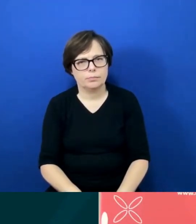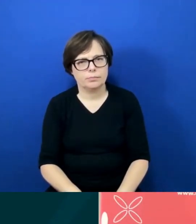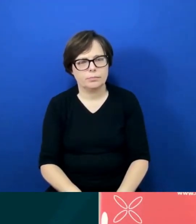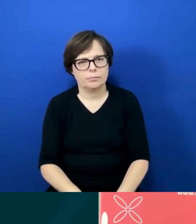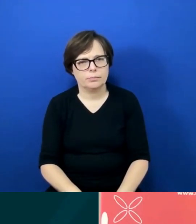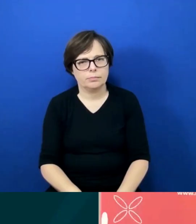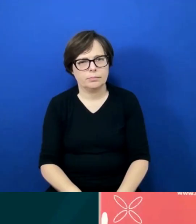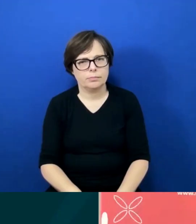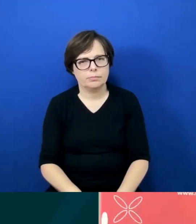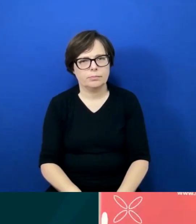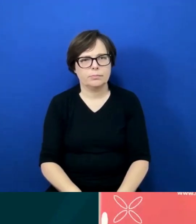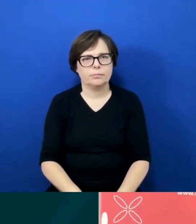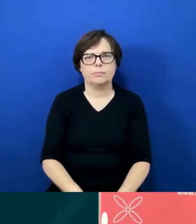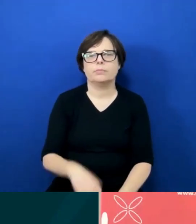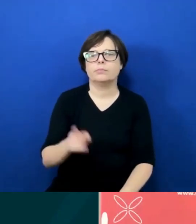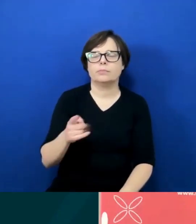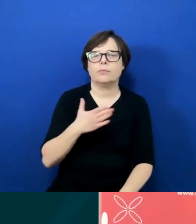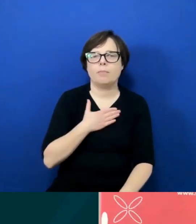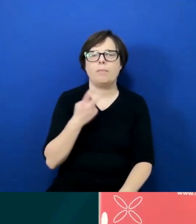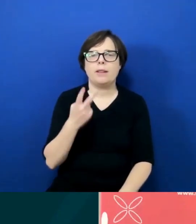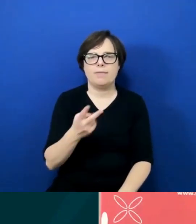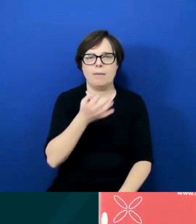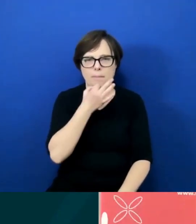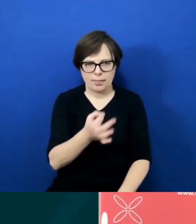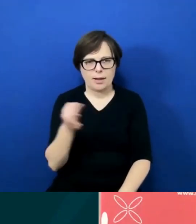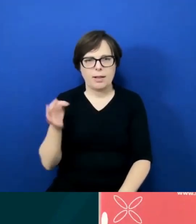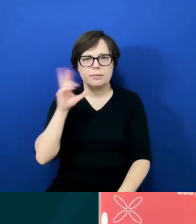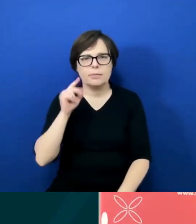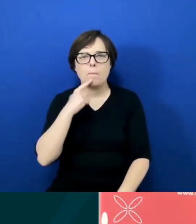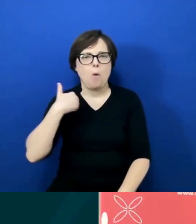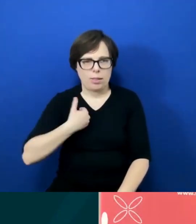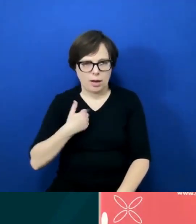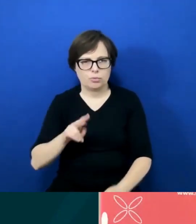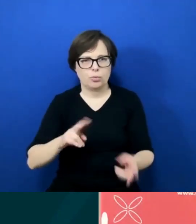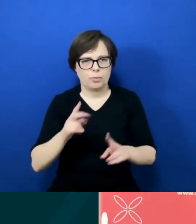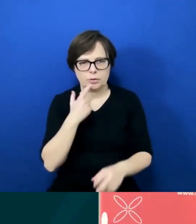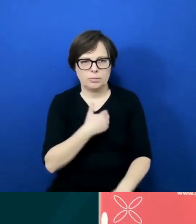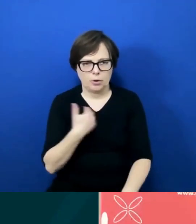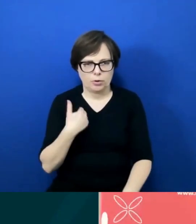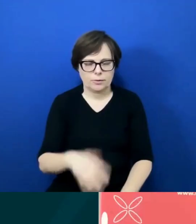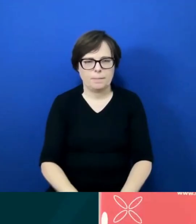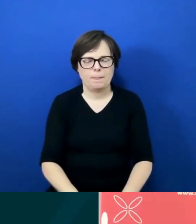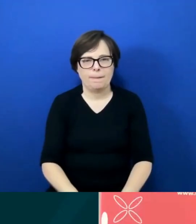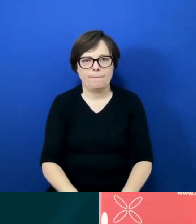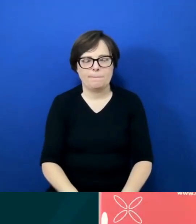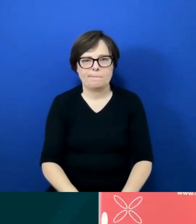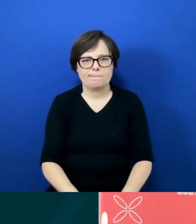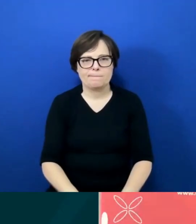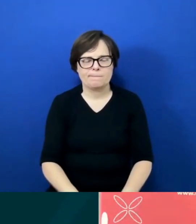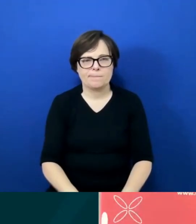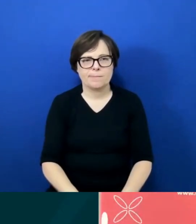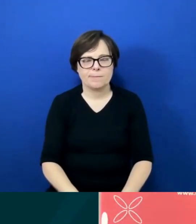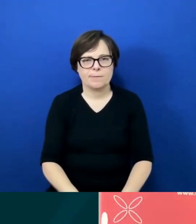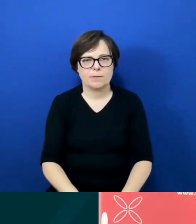have two questions. Yes. One question from Mamy dwa pytania. Mrs. Patricia about